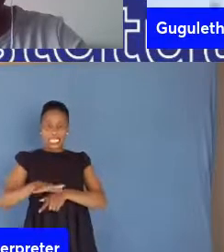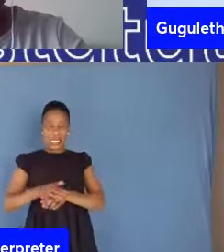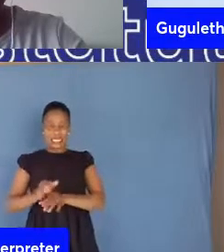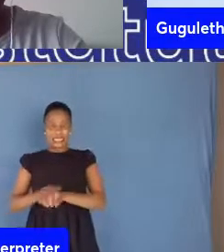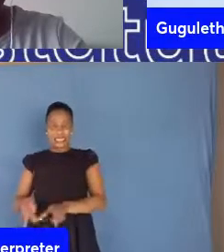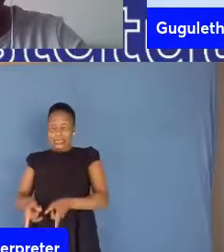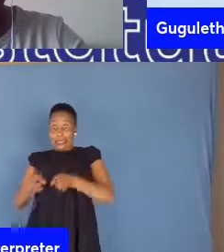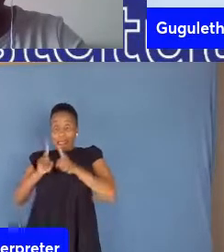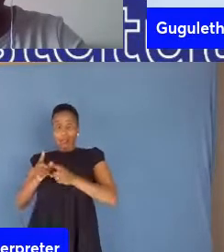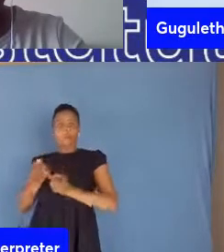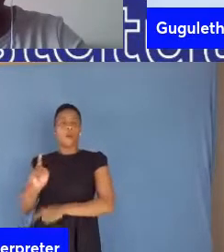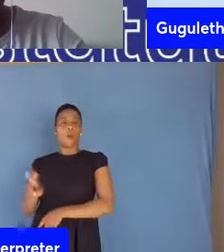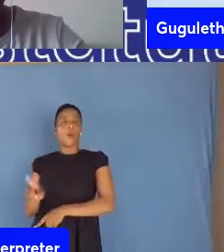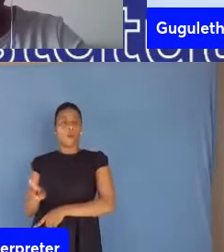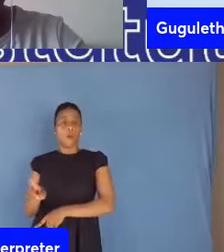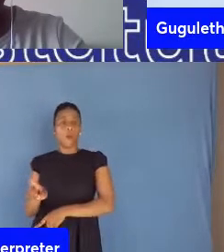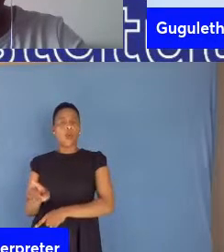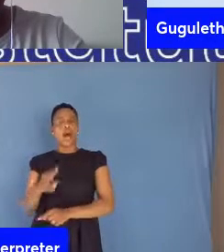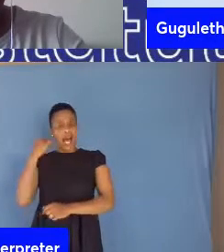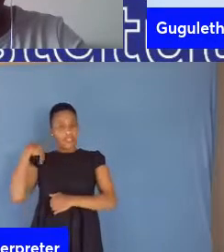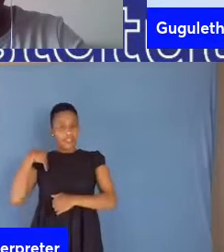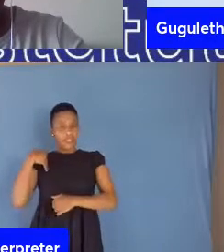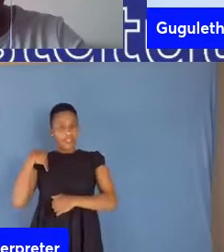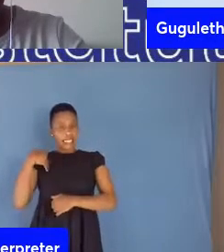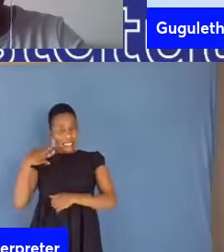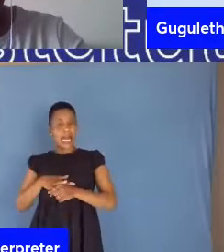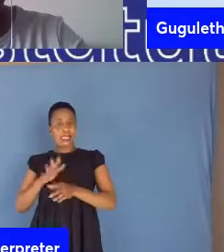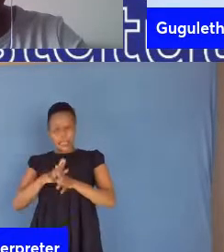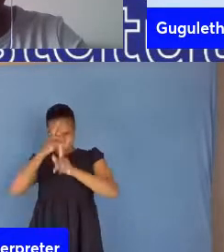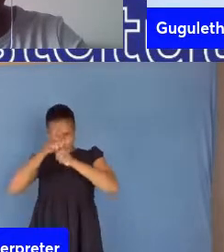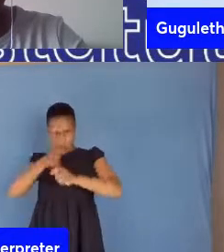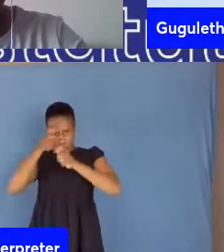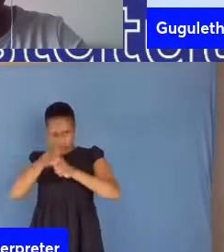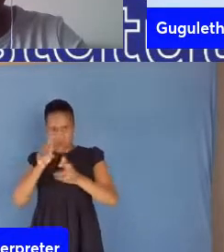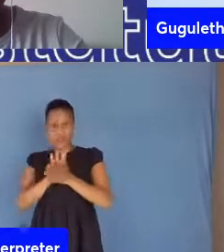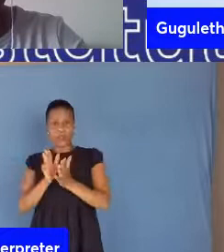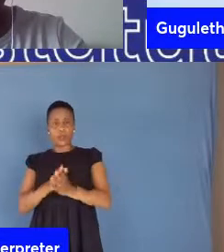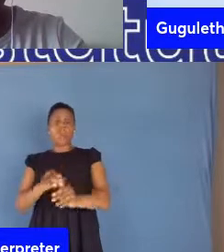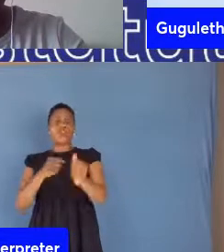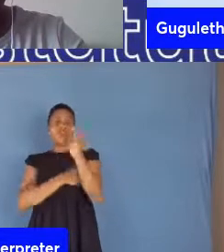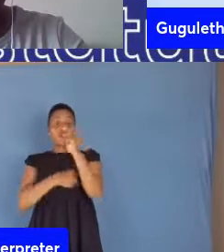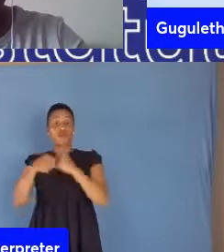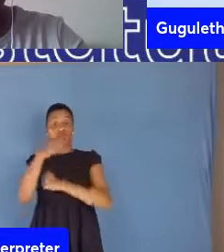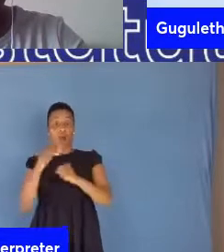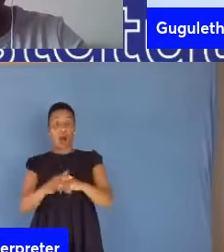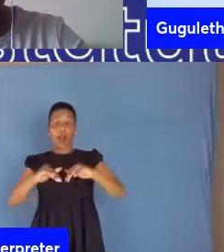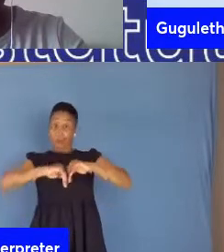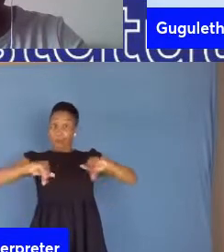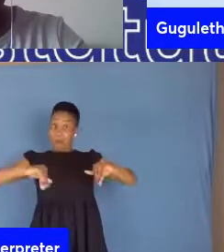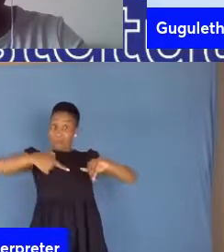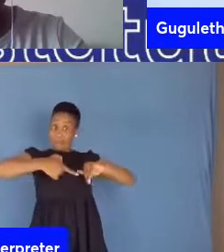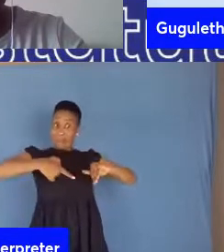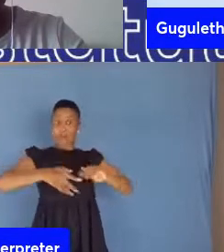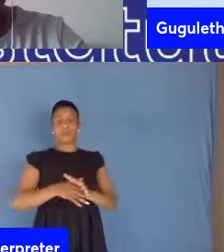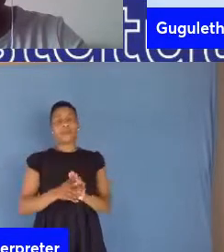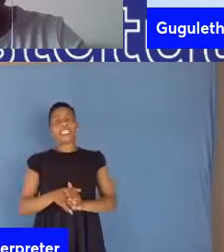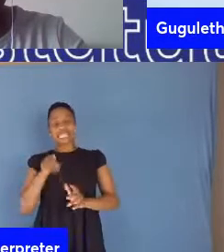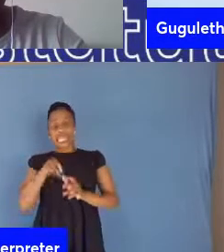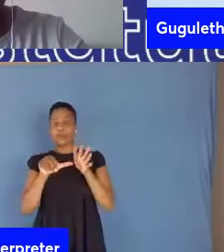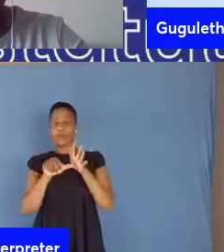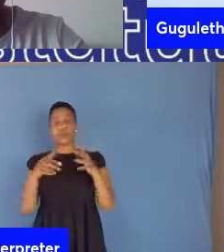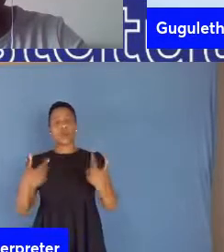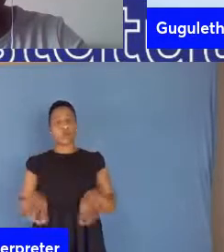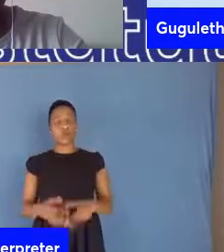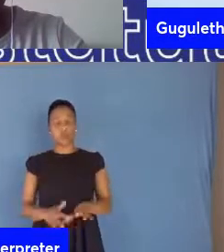think acknowledging and recognizing structural power divides, that's very important. And two, I think